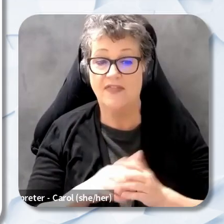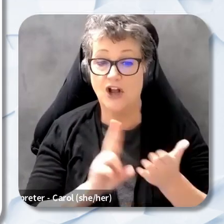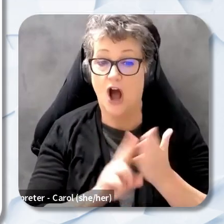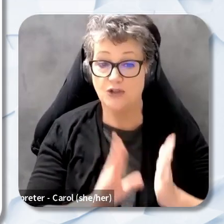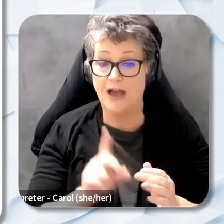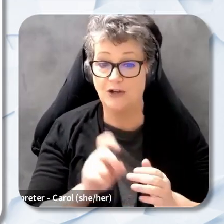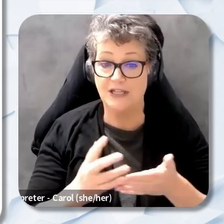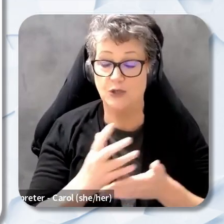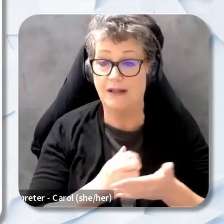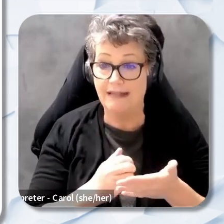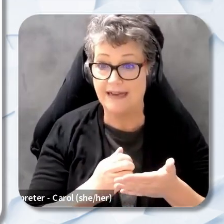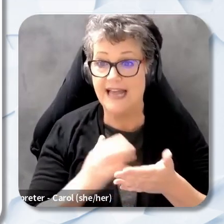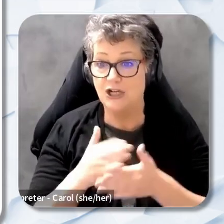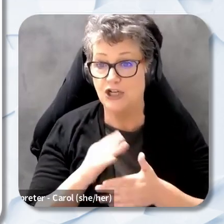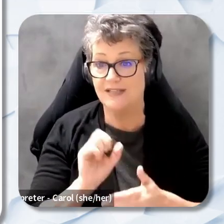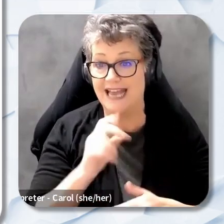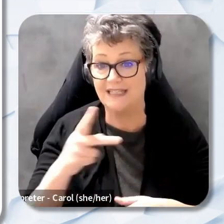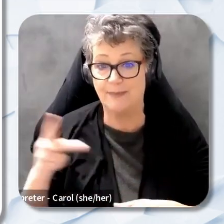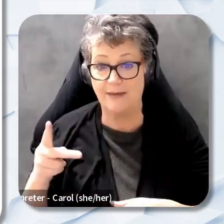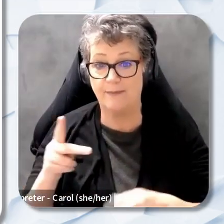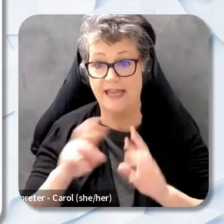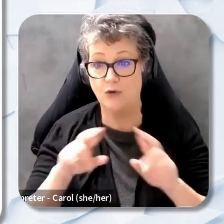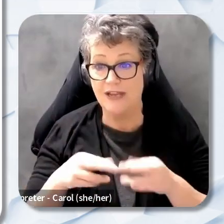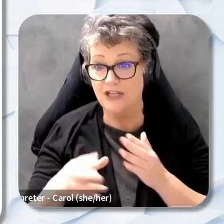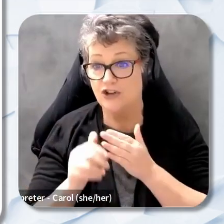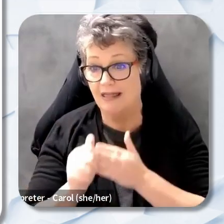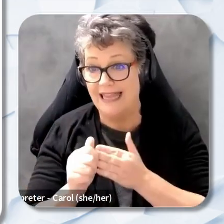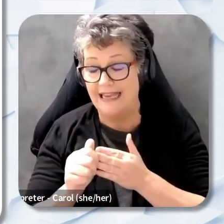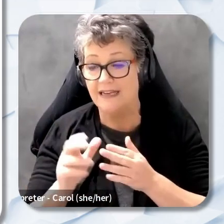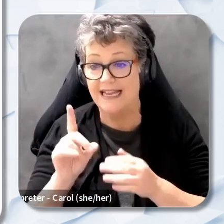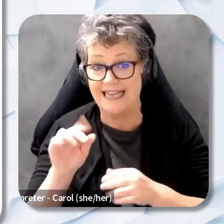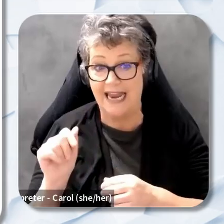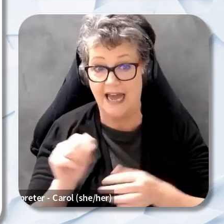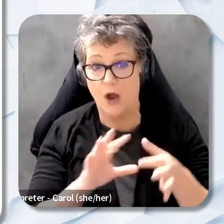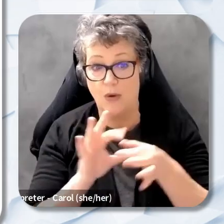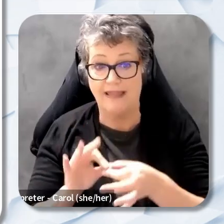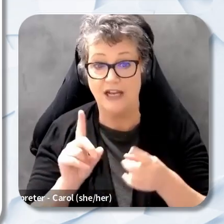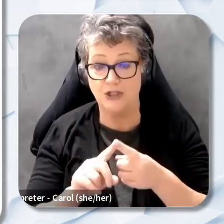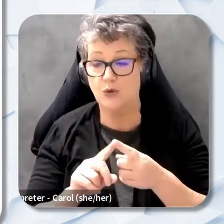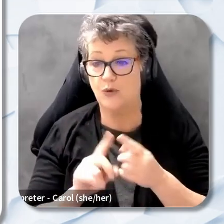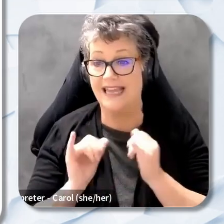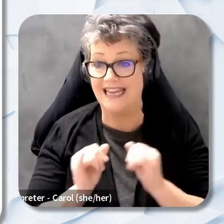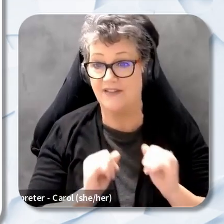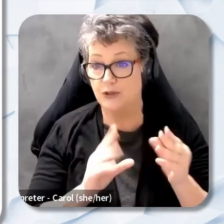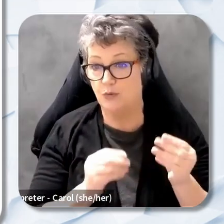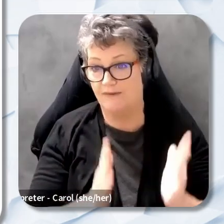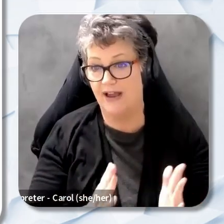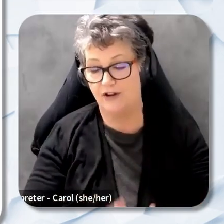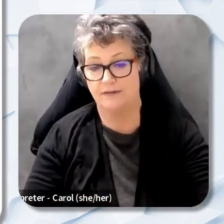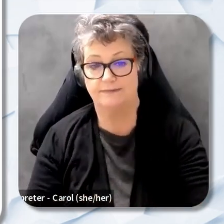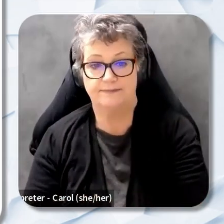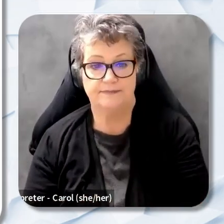to collect and share their CSPP regional leads data related to the individual providers.